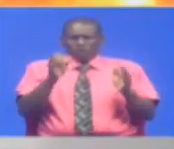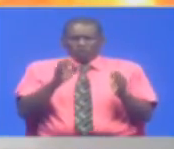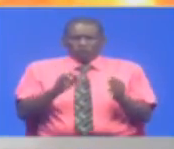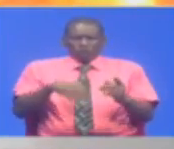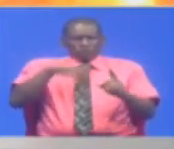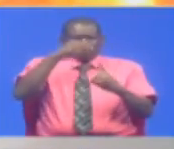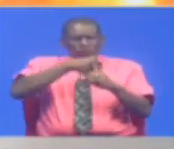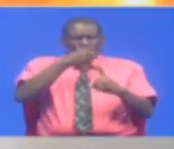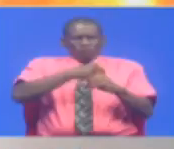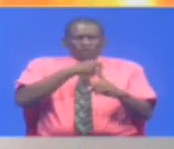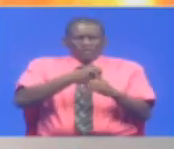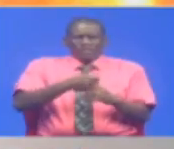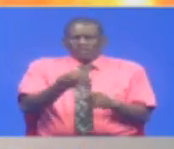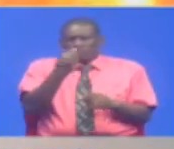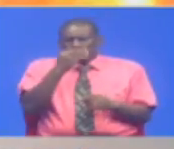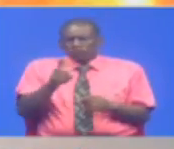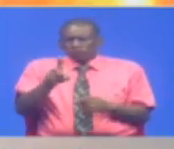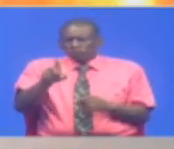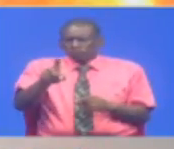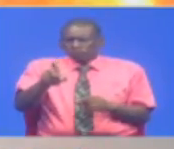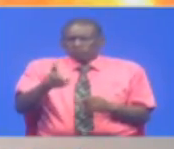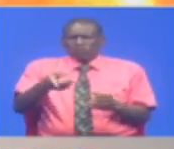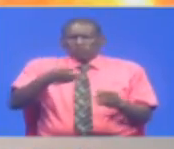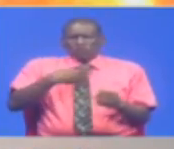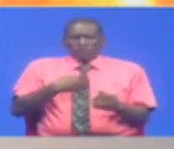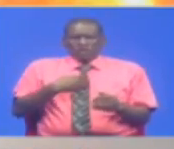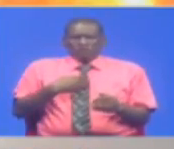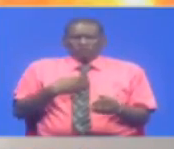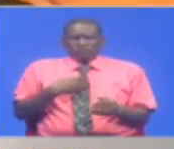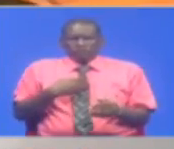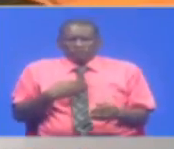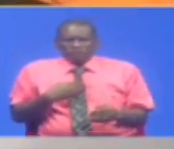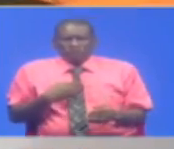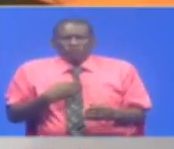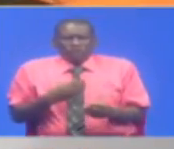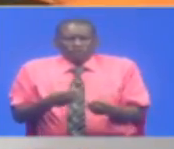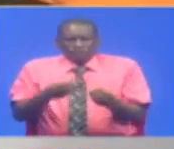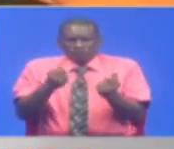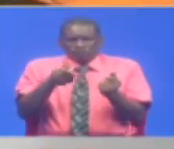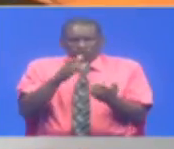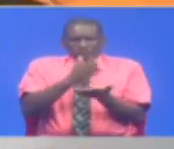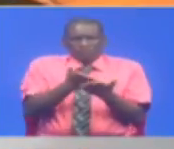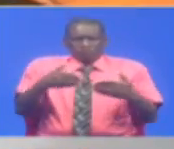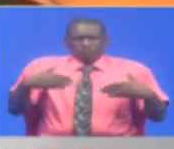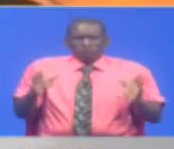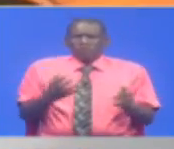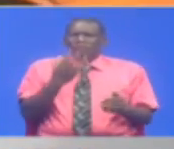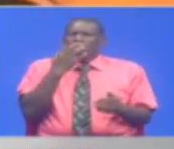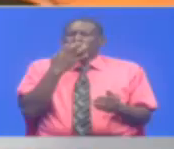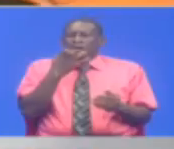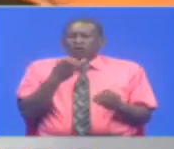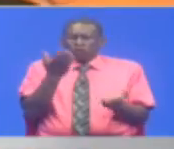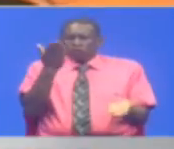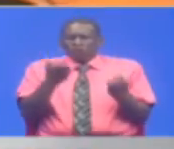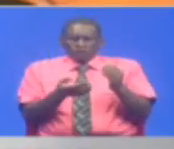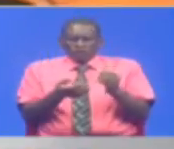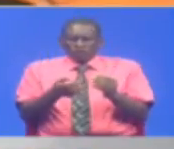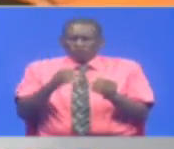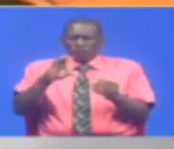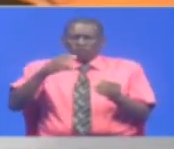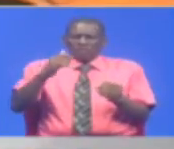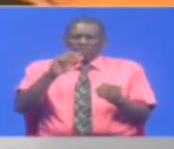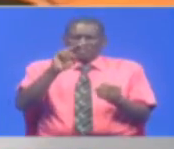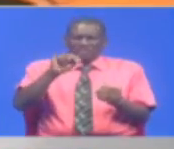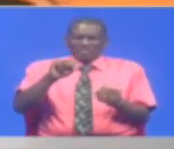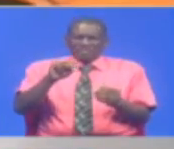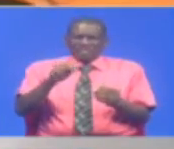fighting the fruit fly, we have recovered some of those losses. Parties in the mango value chain will also be required to adhere to the new